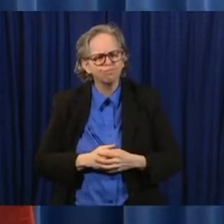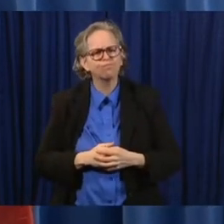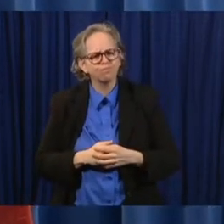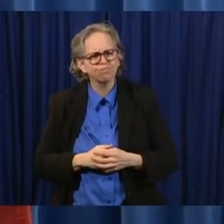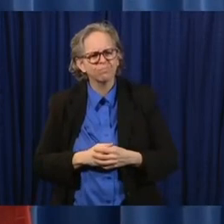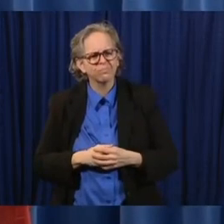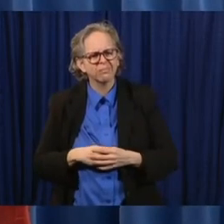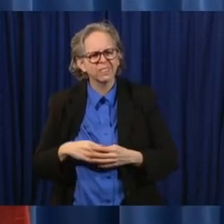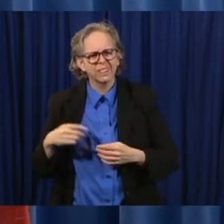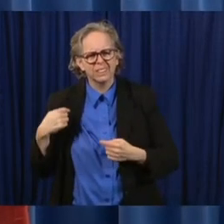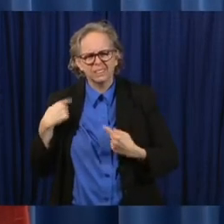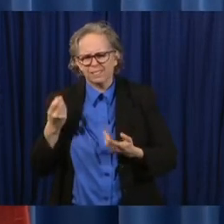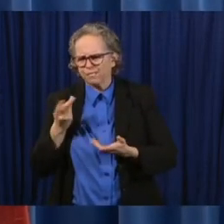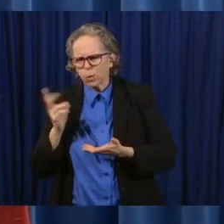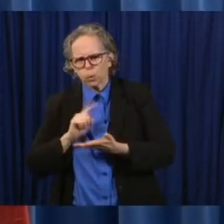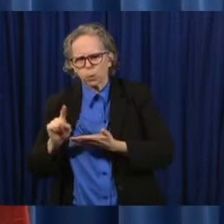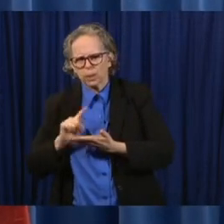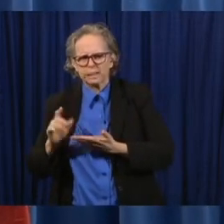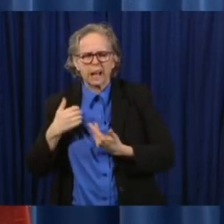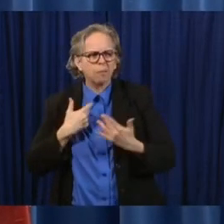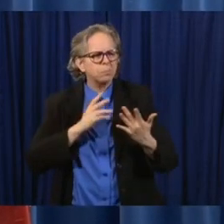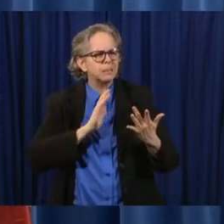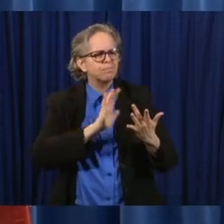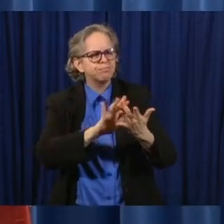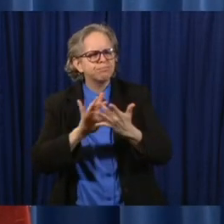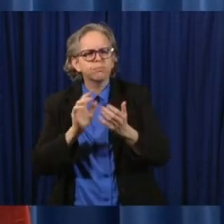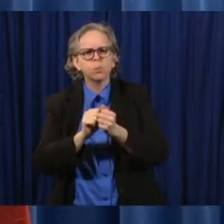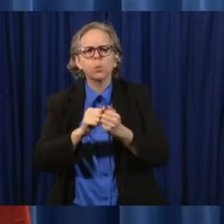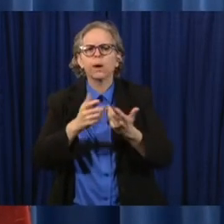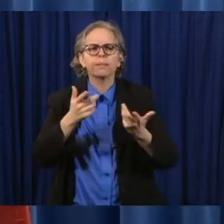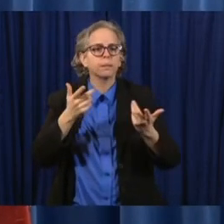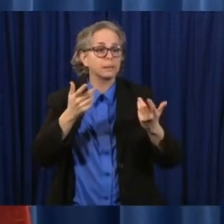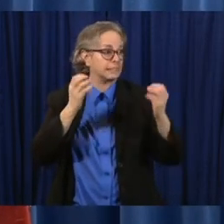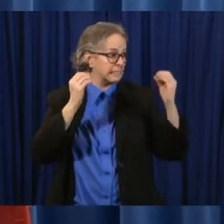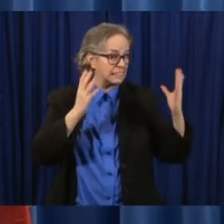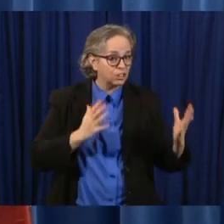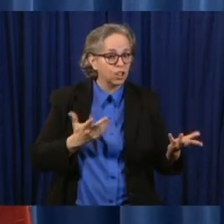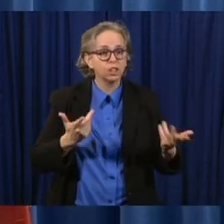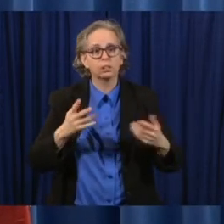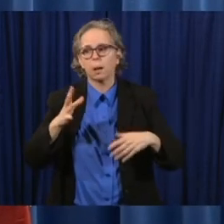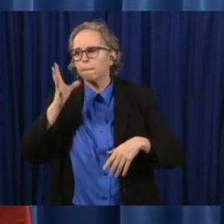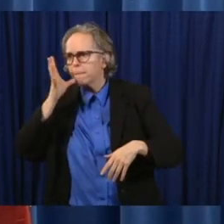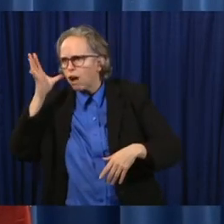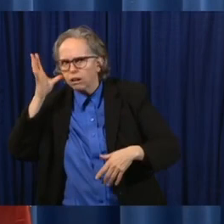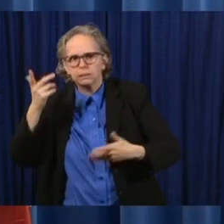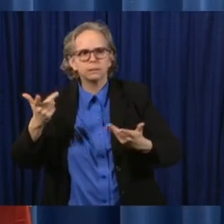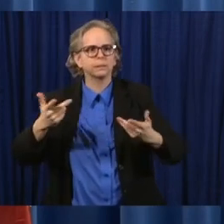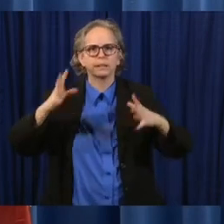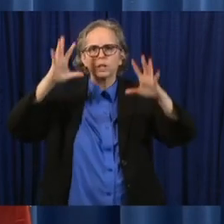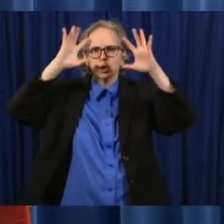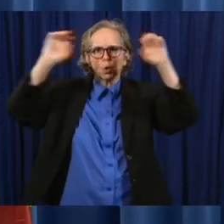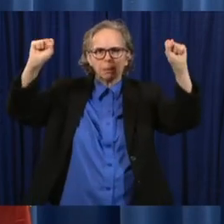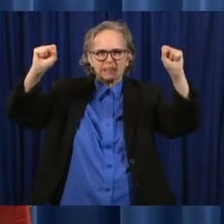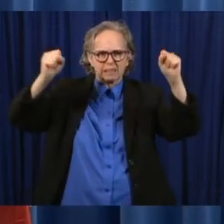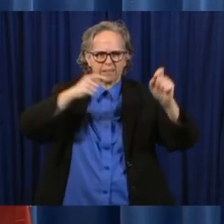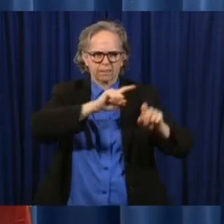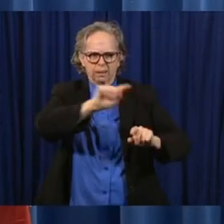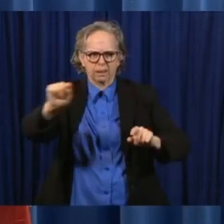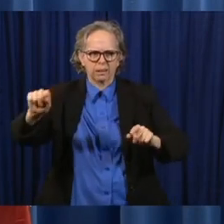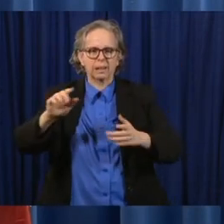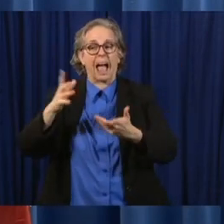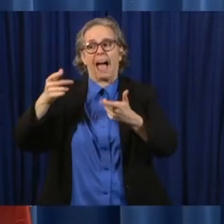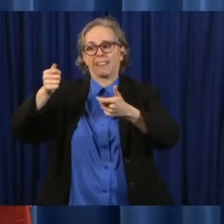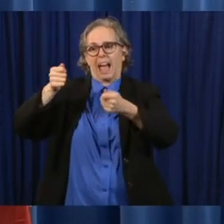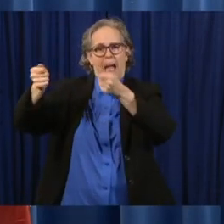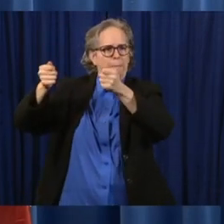weeks with a number of parents, with a number of teachers, with a number of administrators about this.